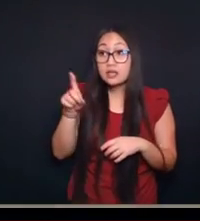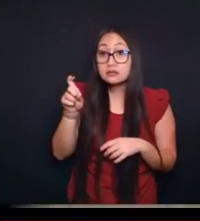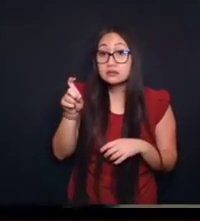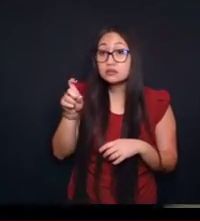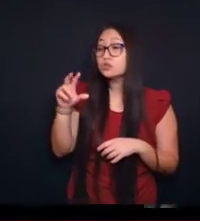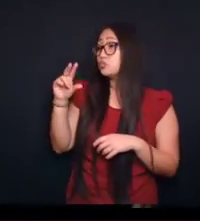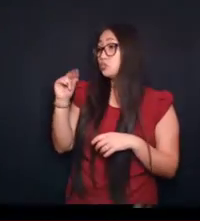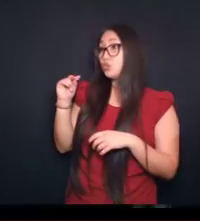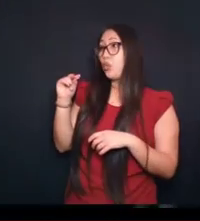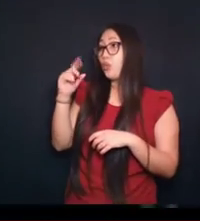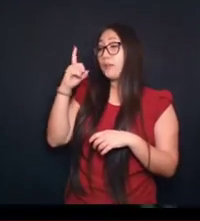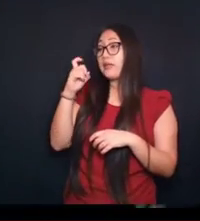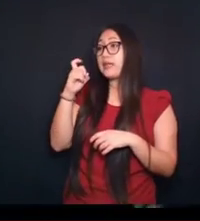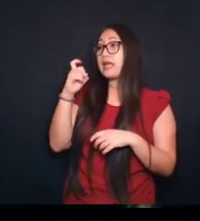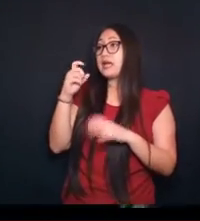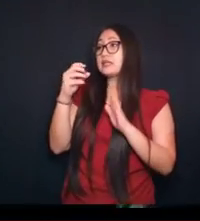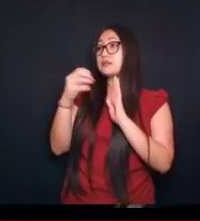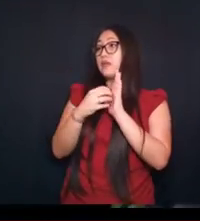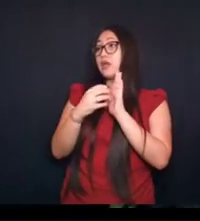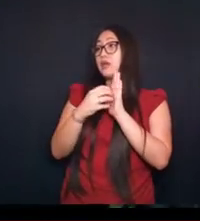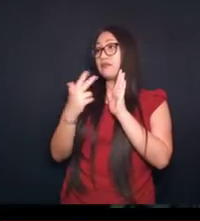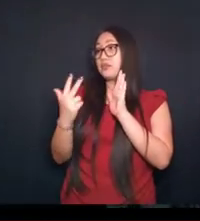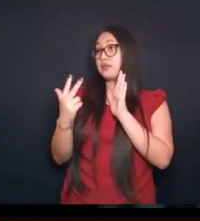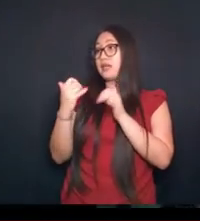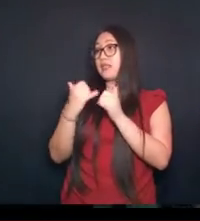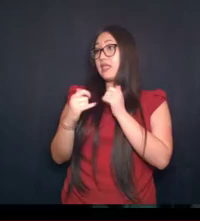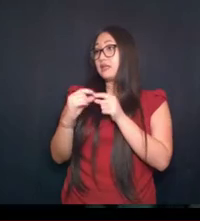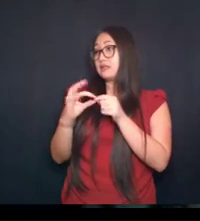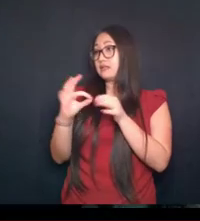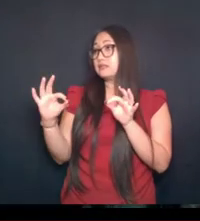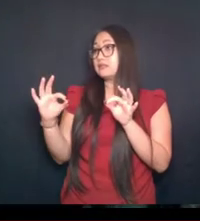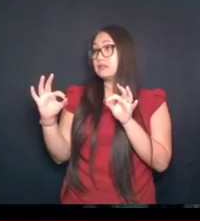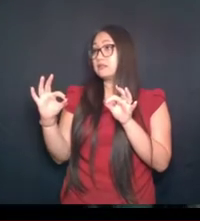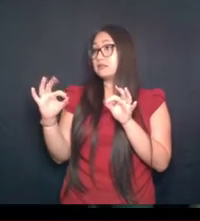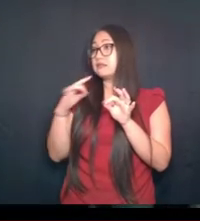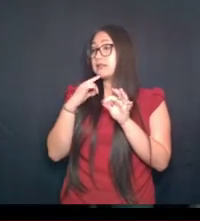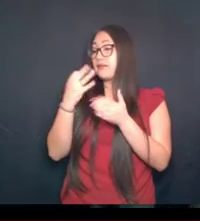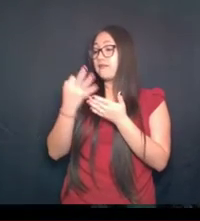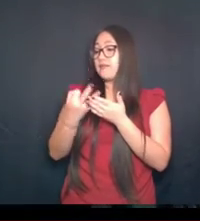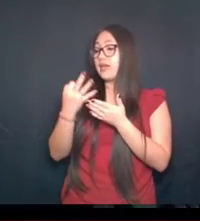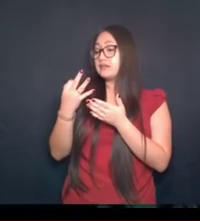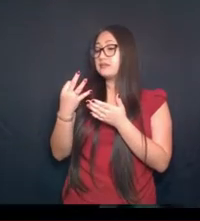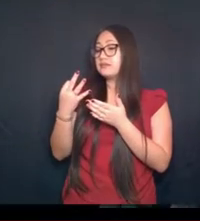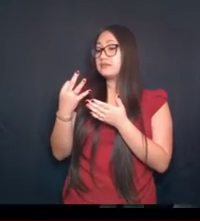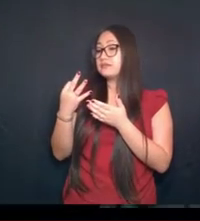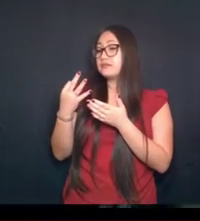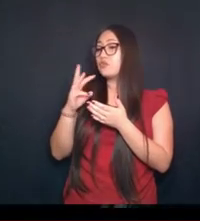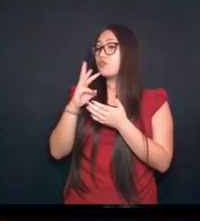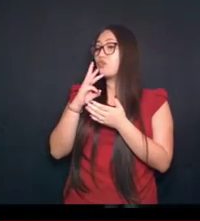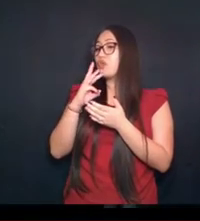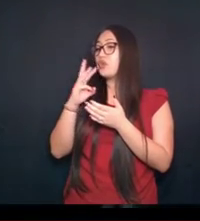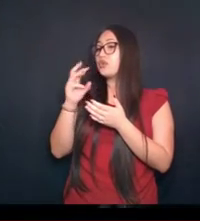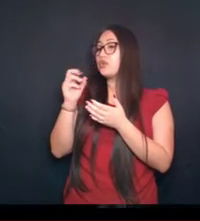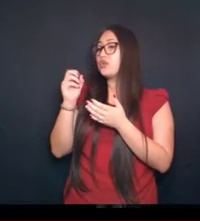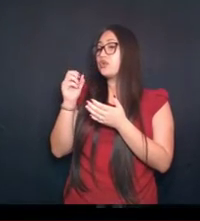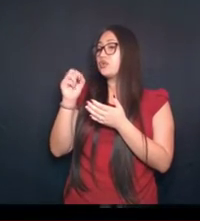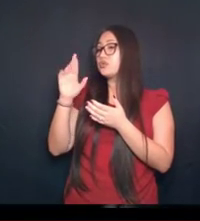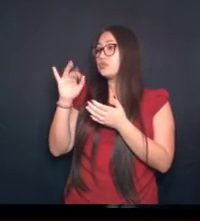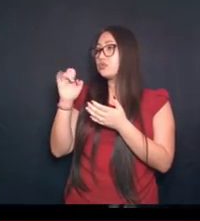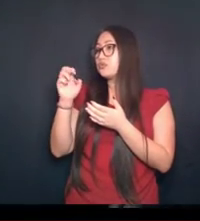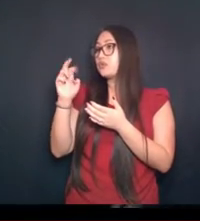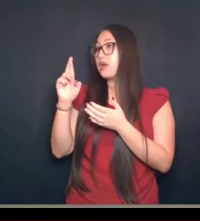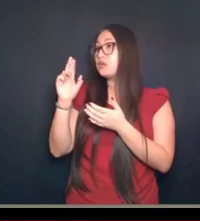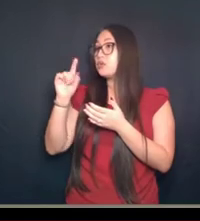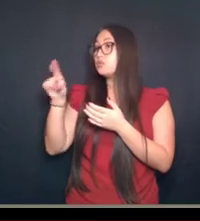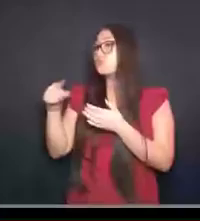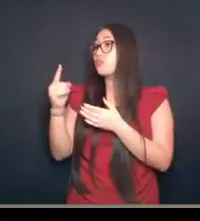it says in paragraph 3 on the last sentence, in fact, water striders only go inland when rain or strong winds force them